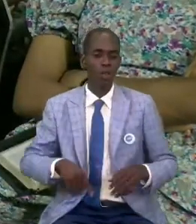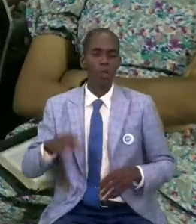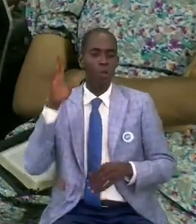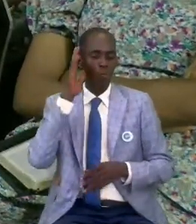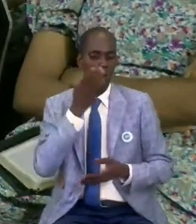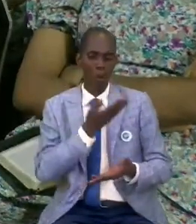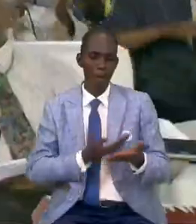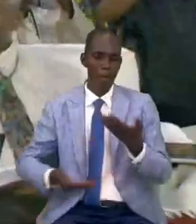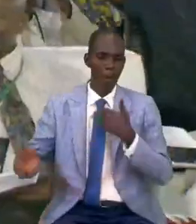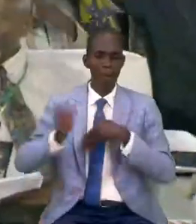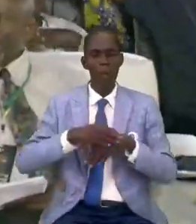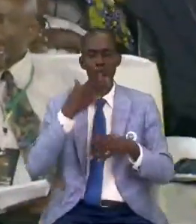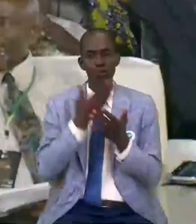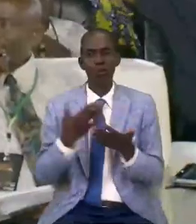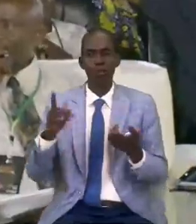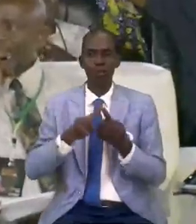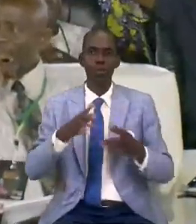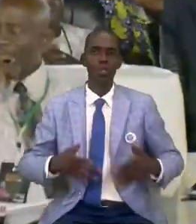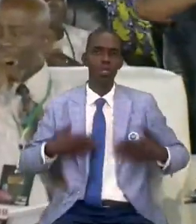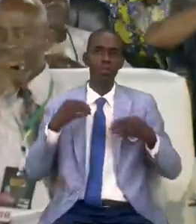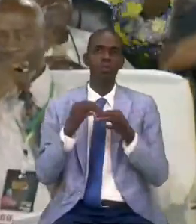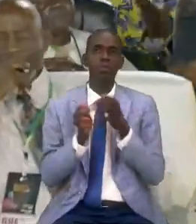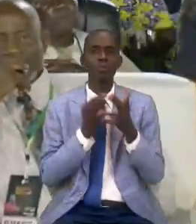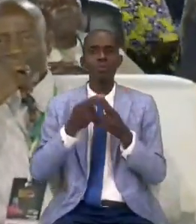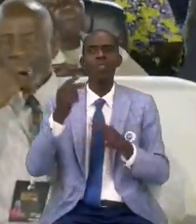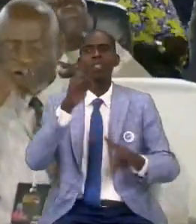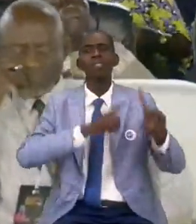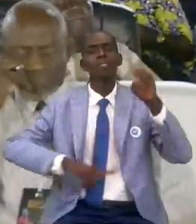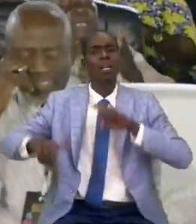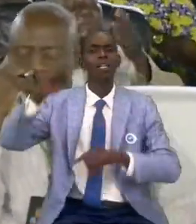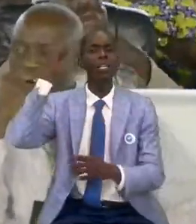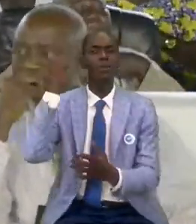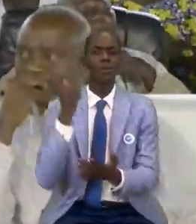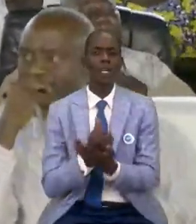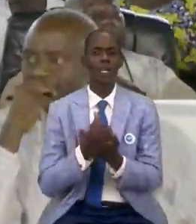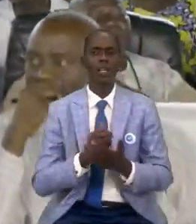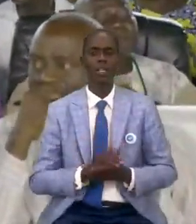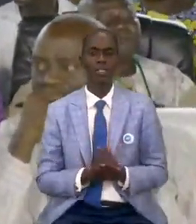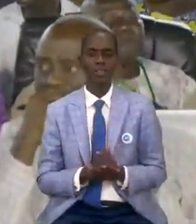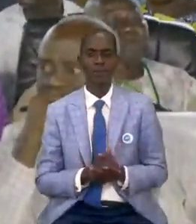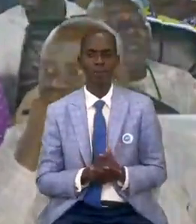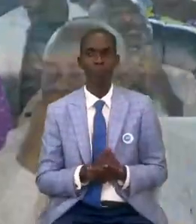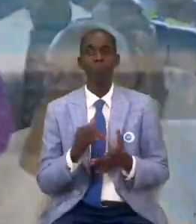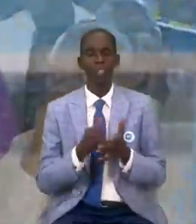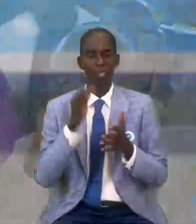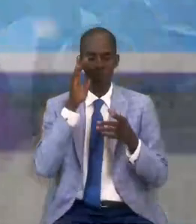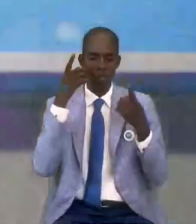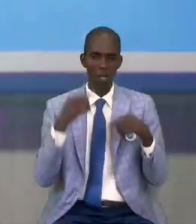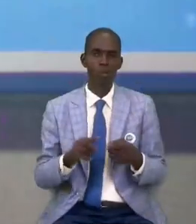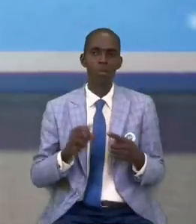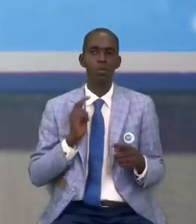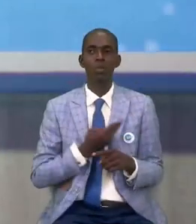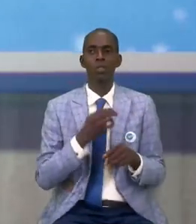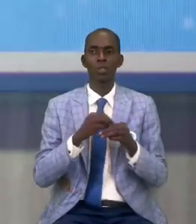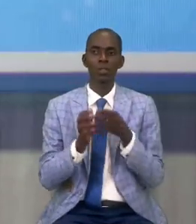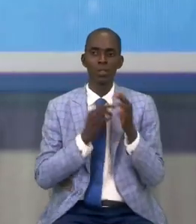amen. Amen. It will happen to us in Jesus. And I'm coming to point number two now. Point number two,